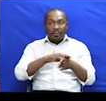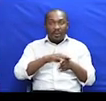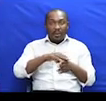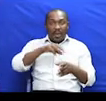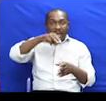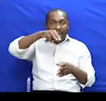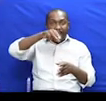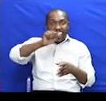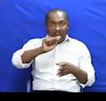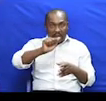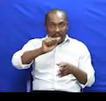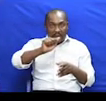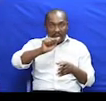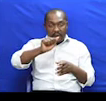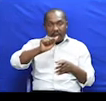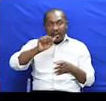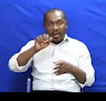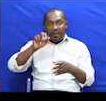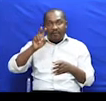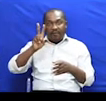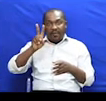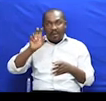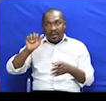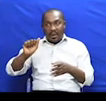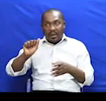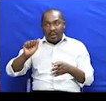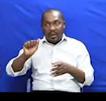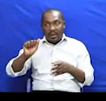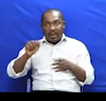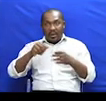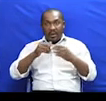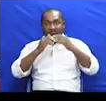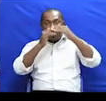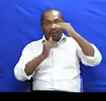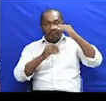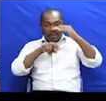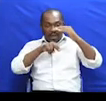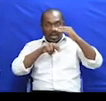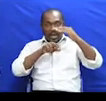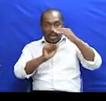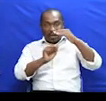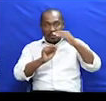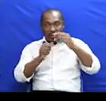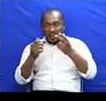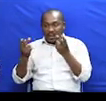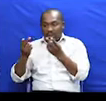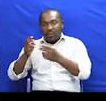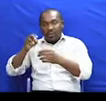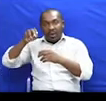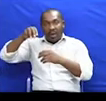molarity of acid, volume of acid, over number of moles of acid is equal to molarity of